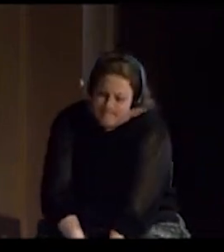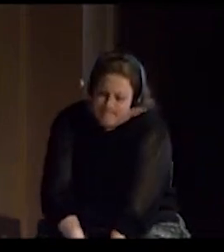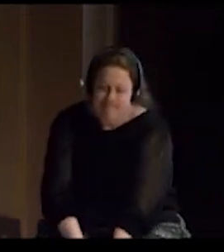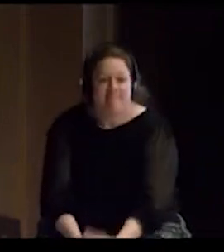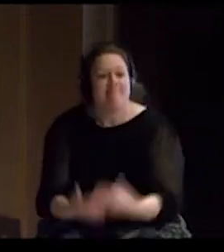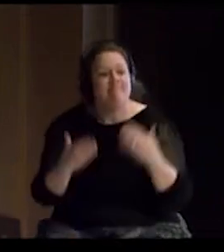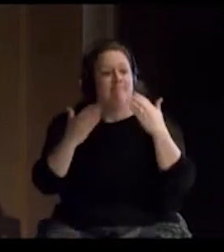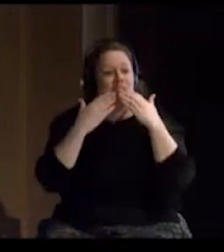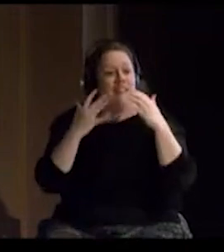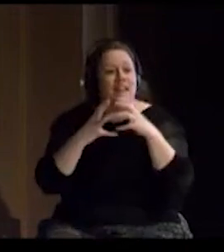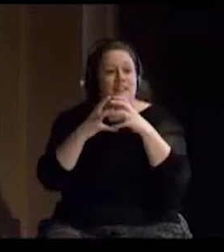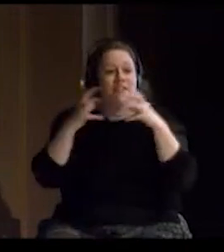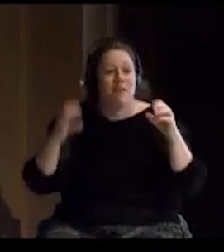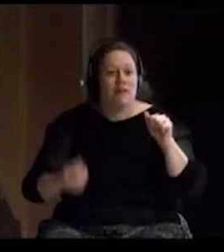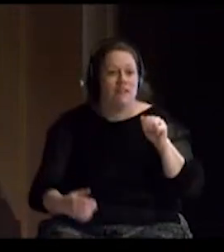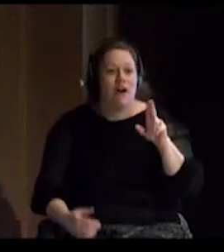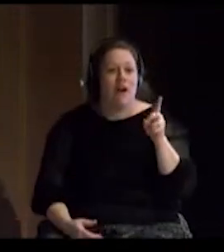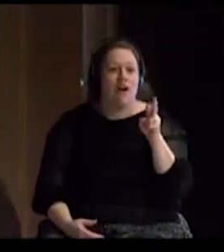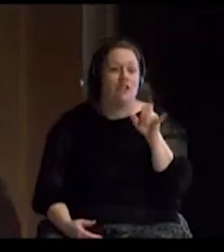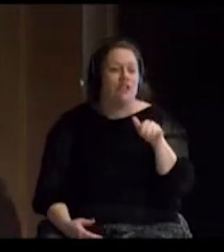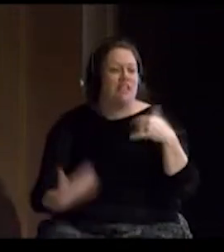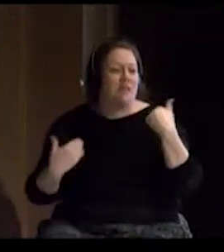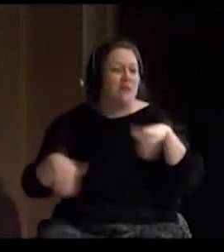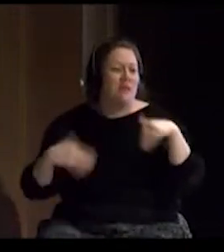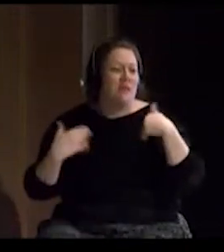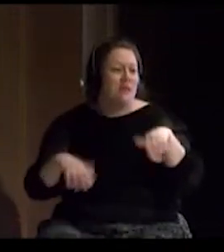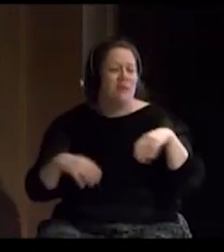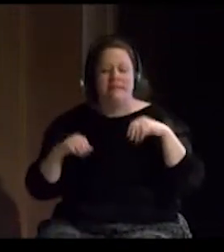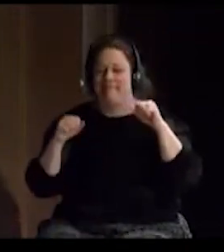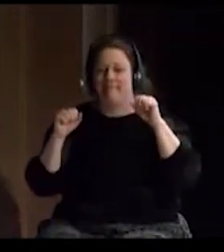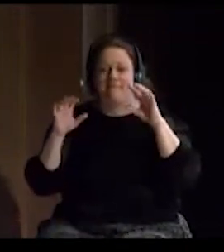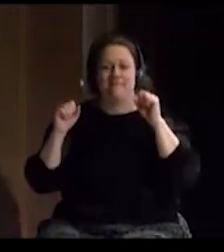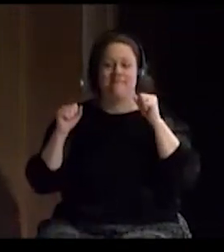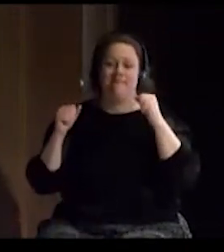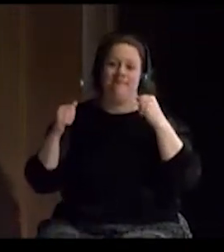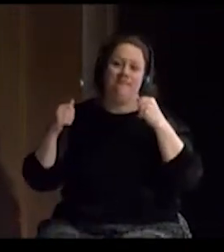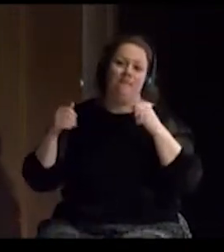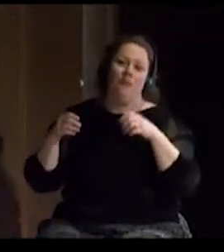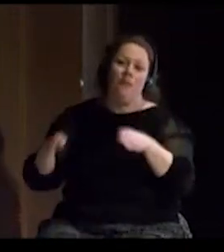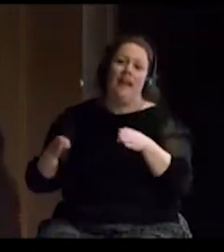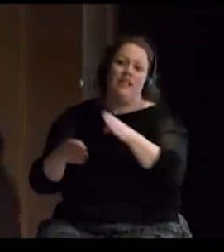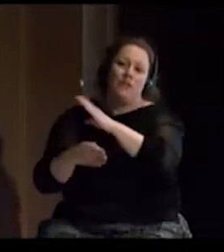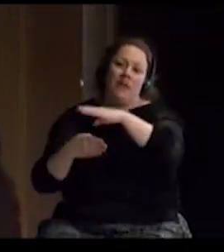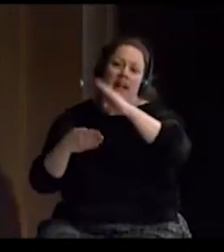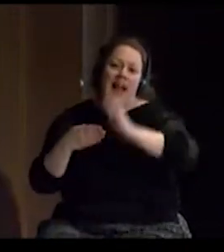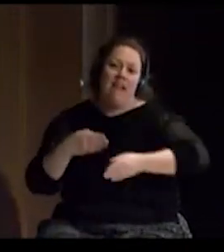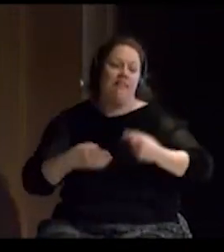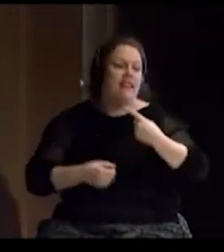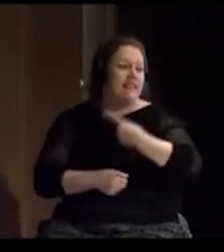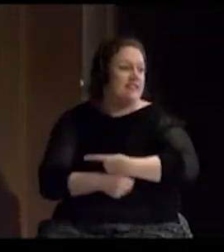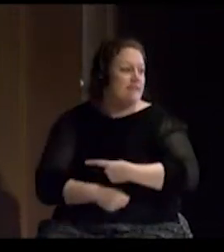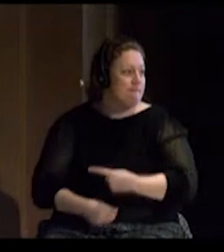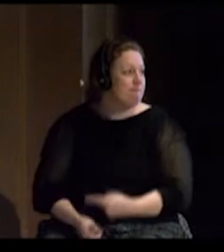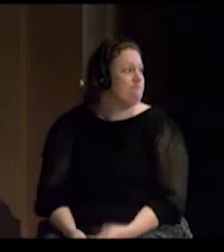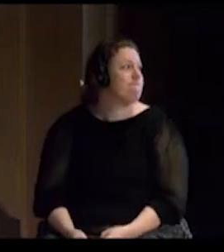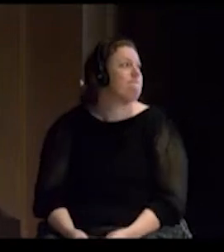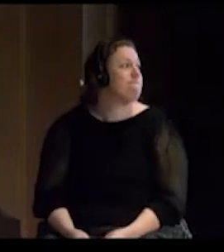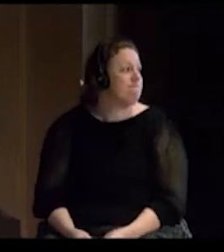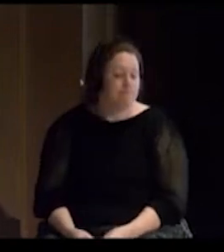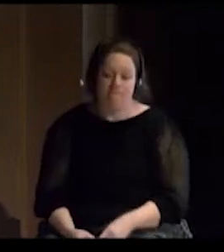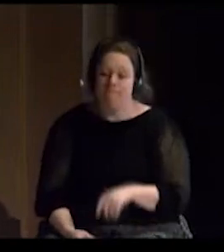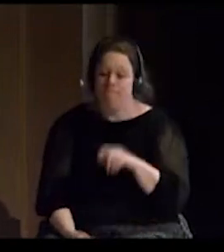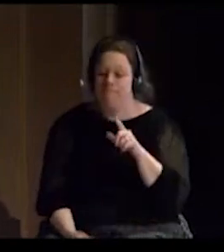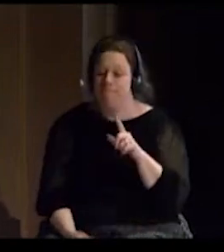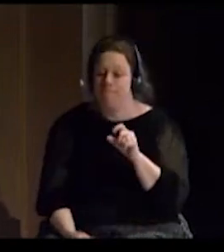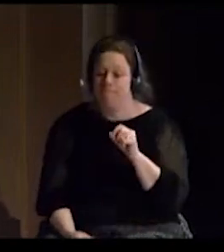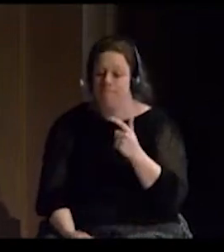Thank you so much, Audrey. What an extraordinary wait and a wonderful day. And Logan Kissler was Audrey's